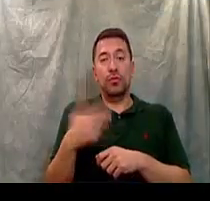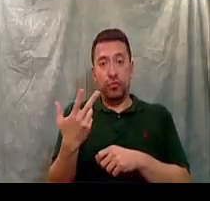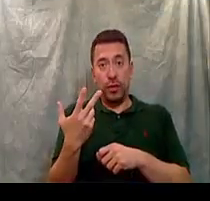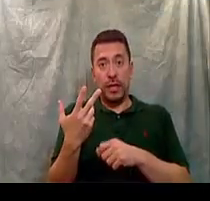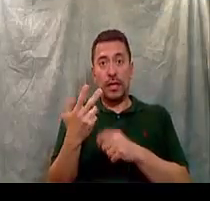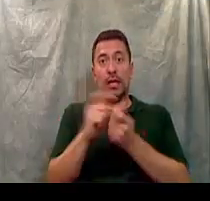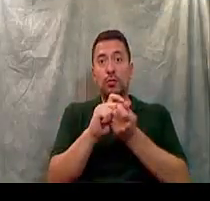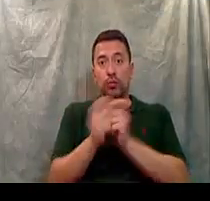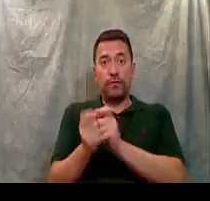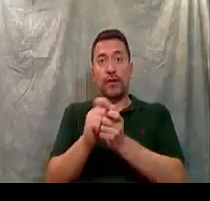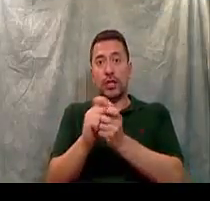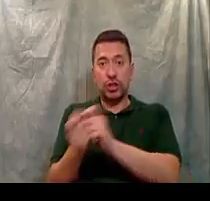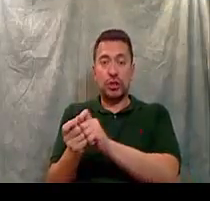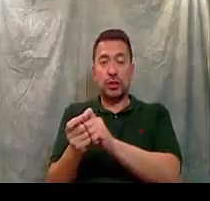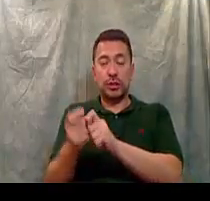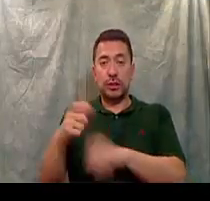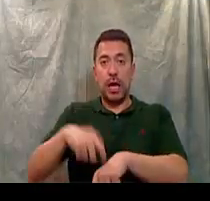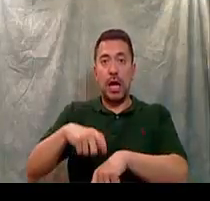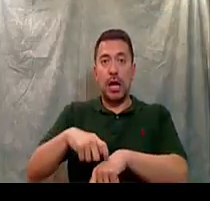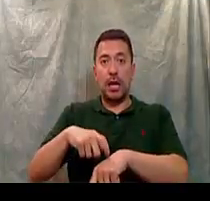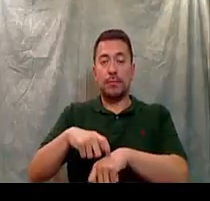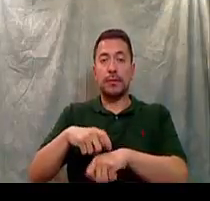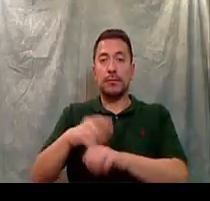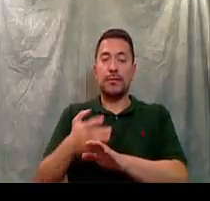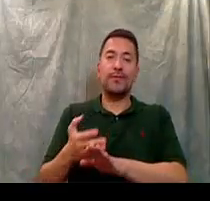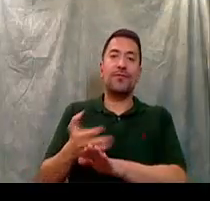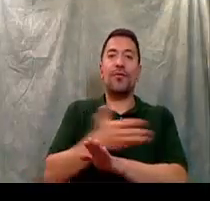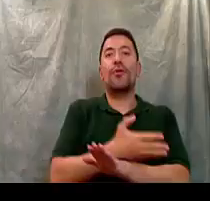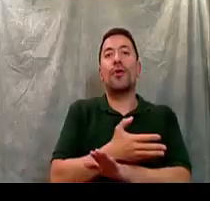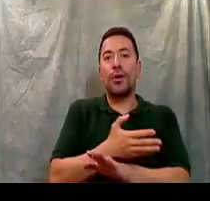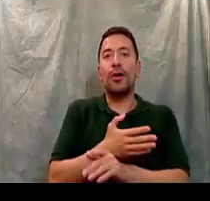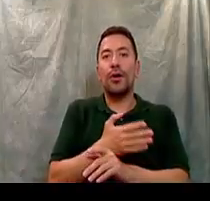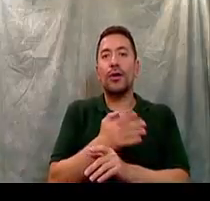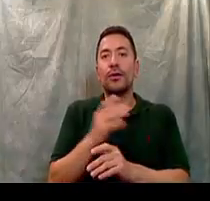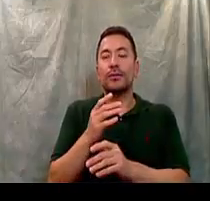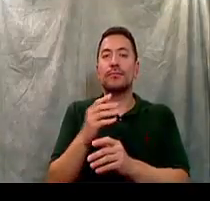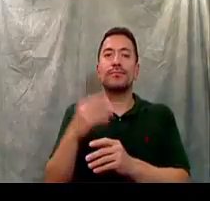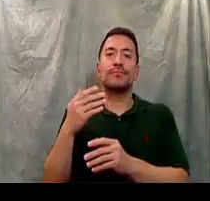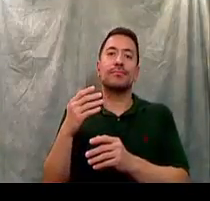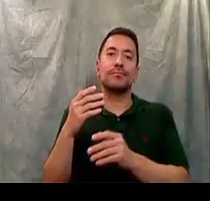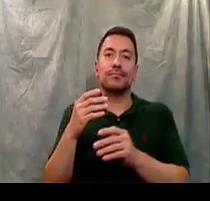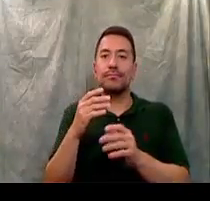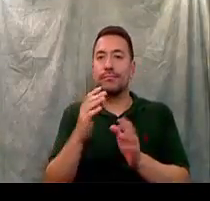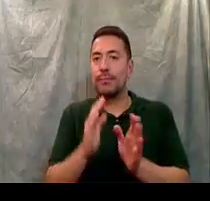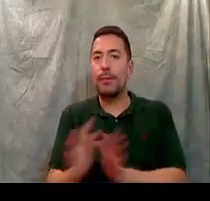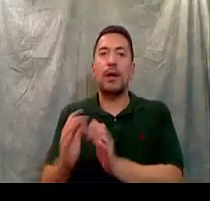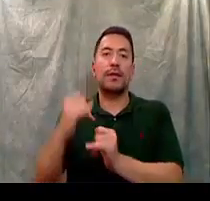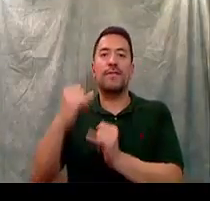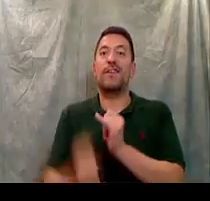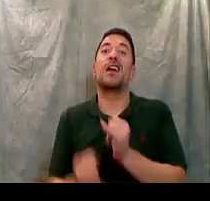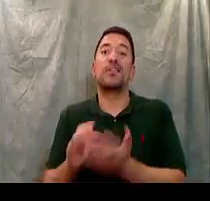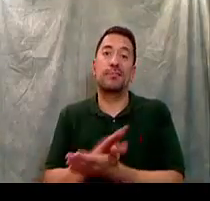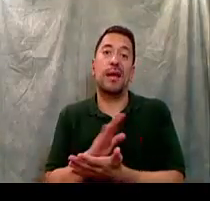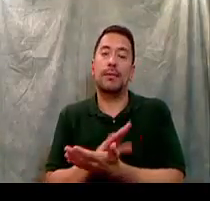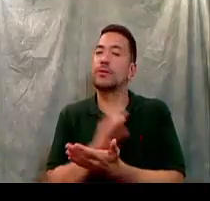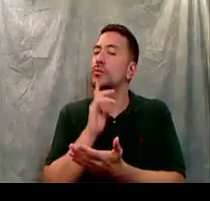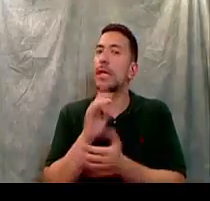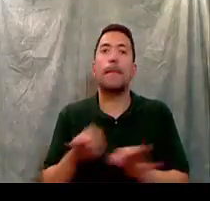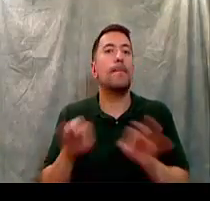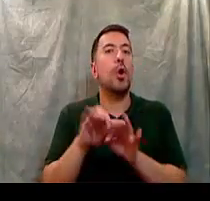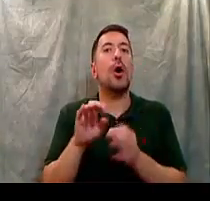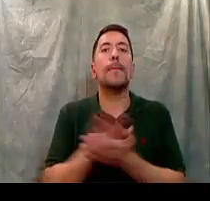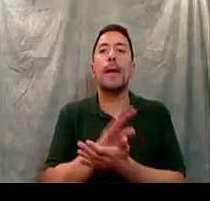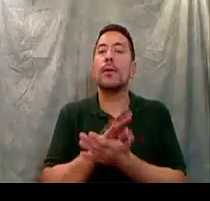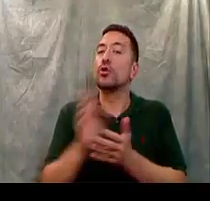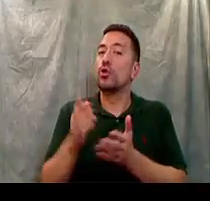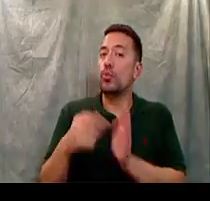revision cycles, or engage in 3 revision cycles in advance of what will be in your final paper, right? Because this is a very important part of the paper. It's where you present